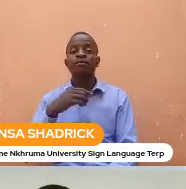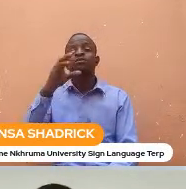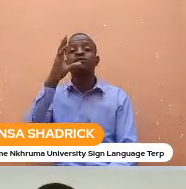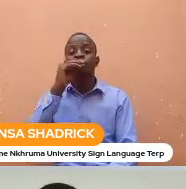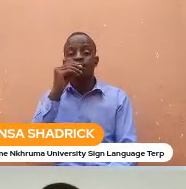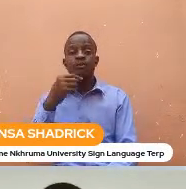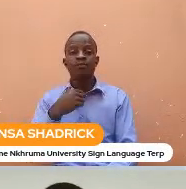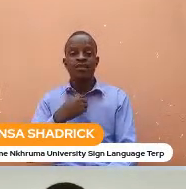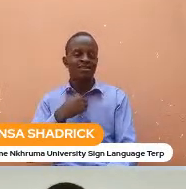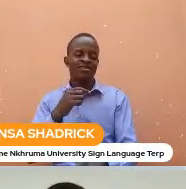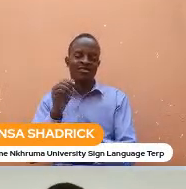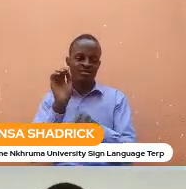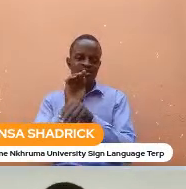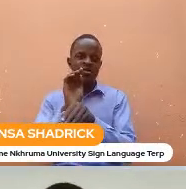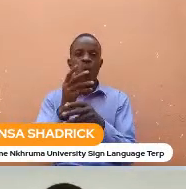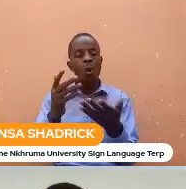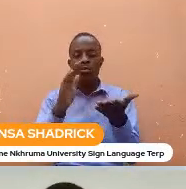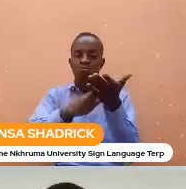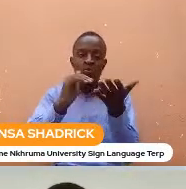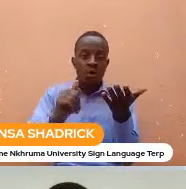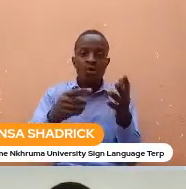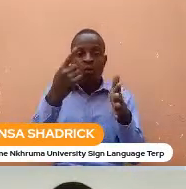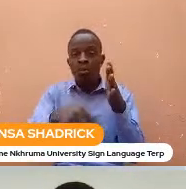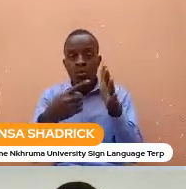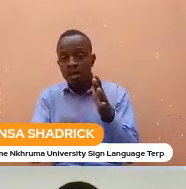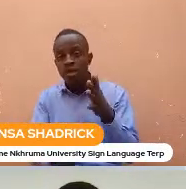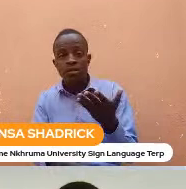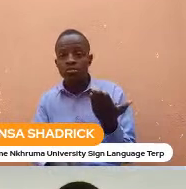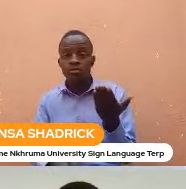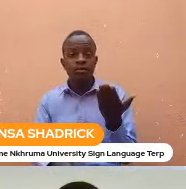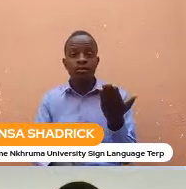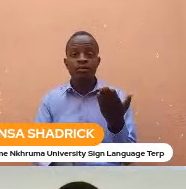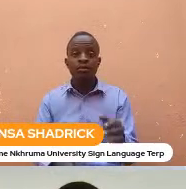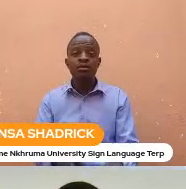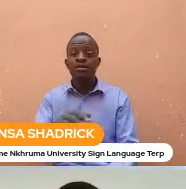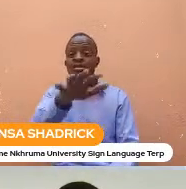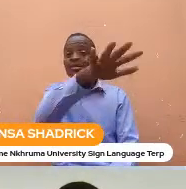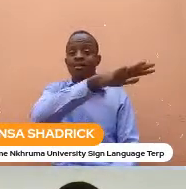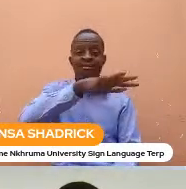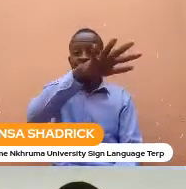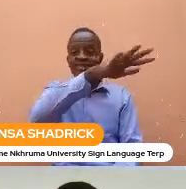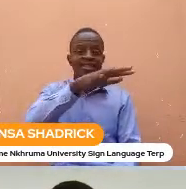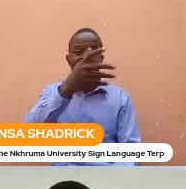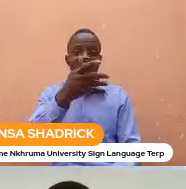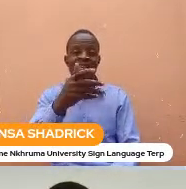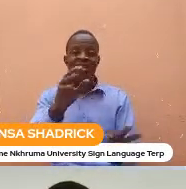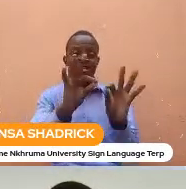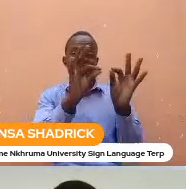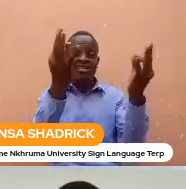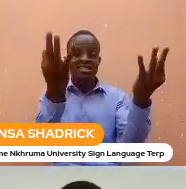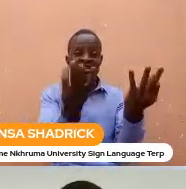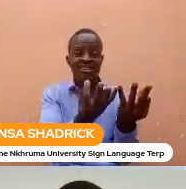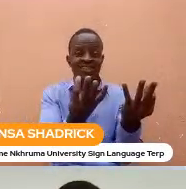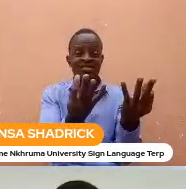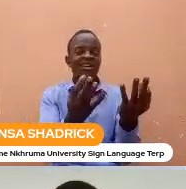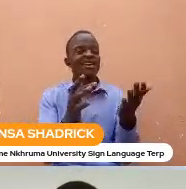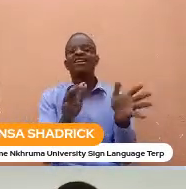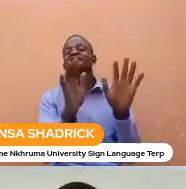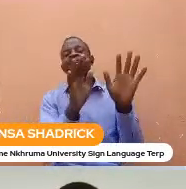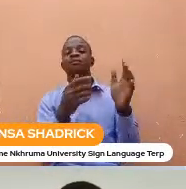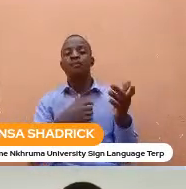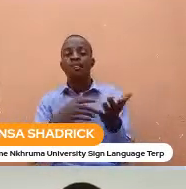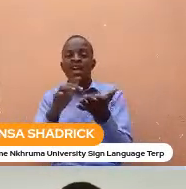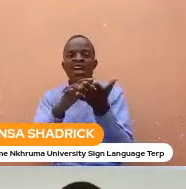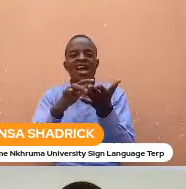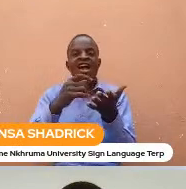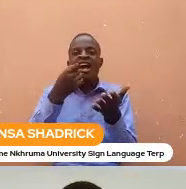call this a myth or a belief, but somewhere around there, there's a belief that family planning. Okay, contraception is commonly known as